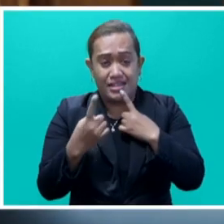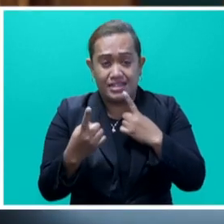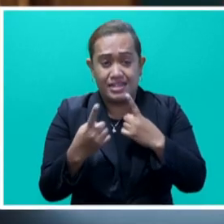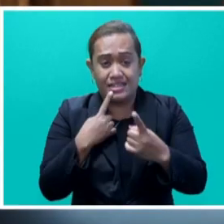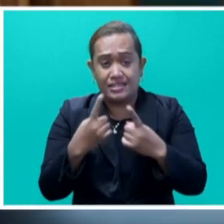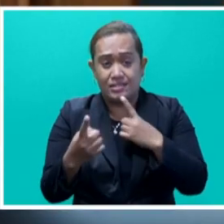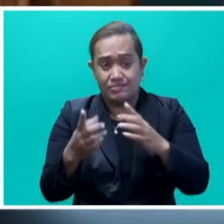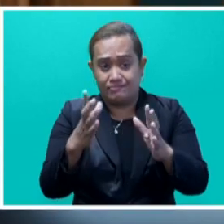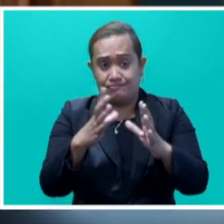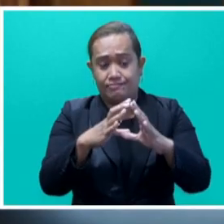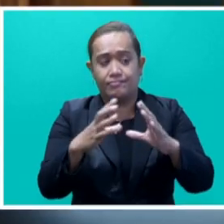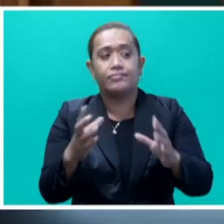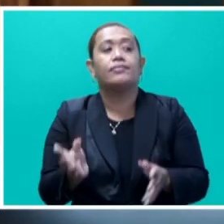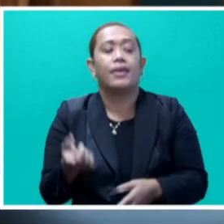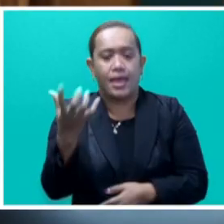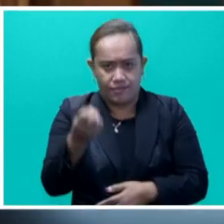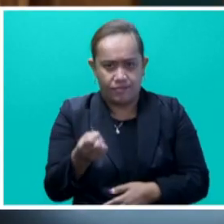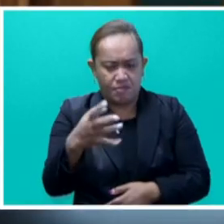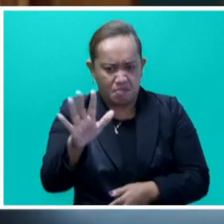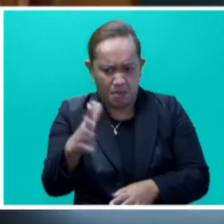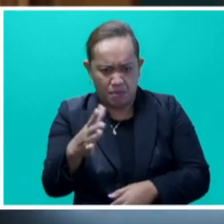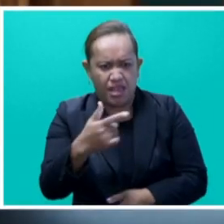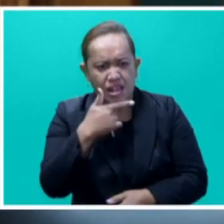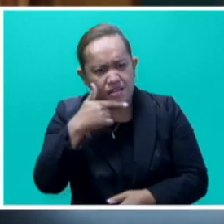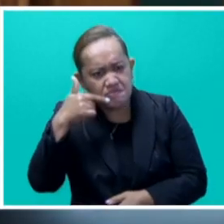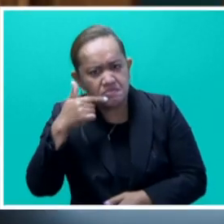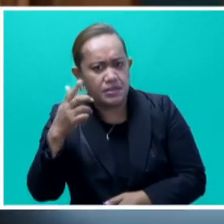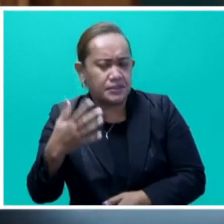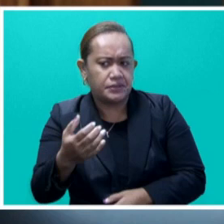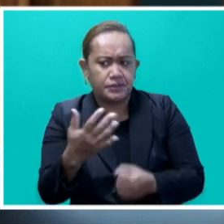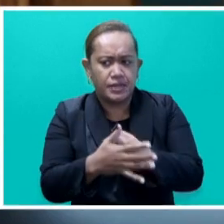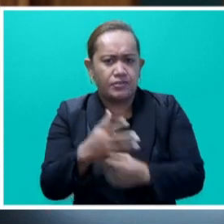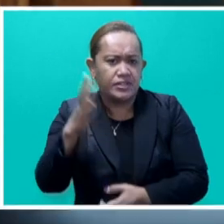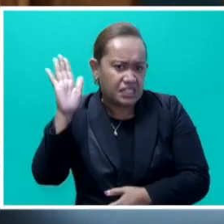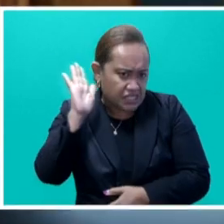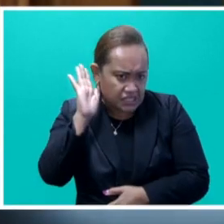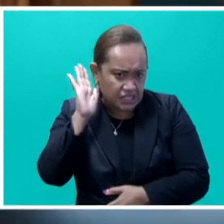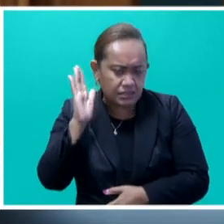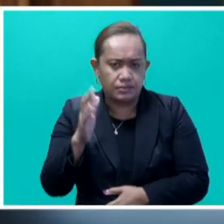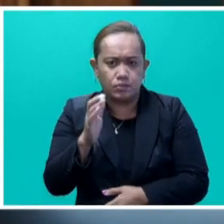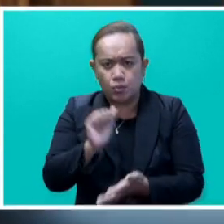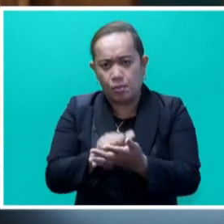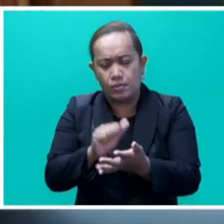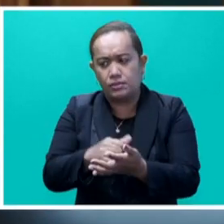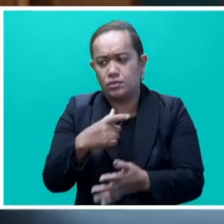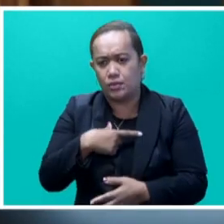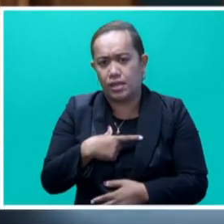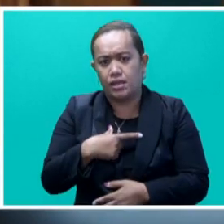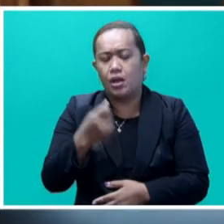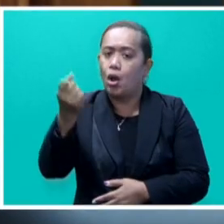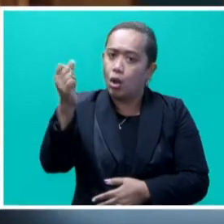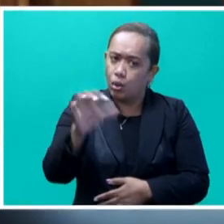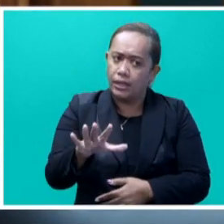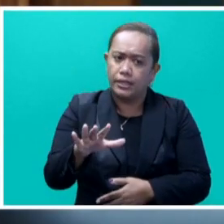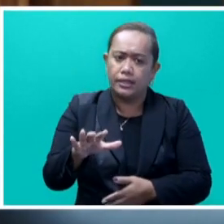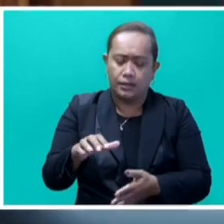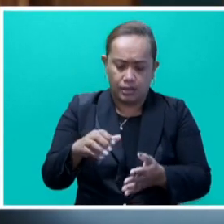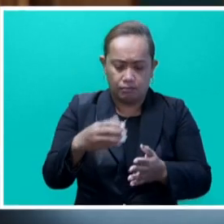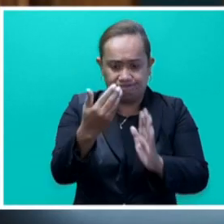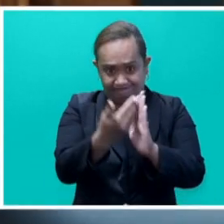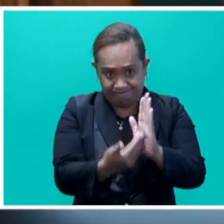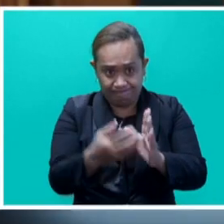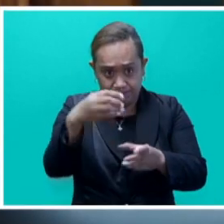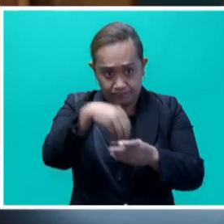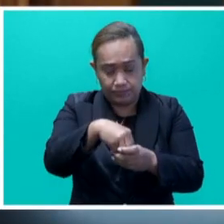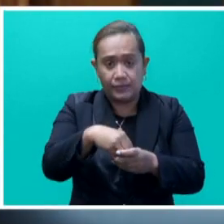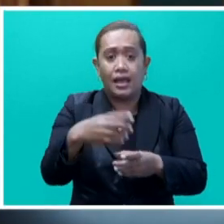Ngerengere Tambua was not listening. The housing rehabilitation involves the repurposing of pine trees that were blown over by the